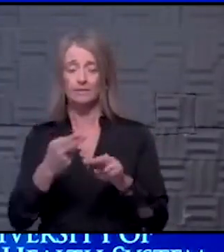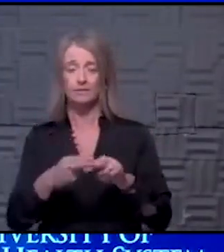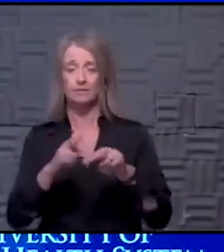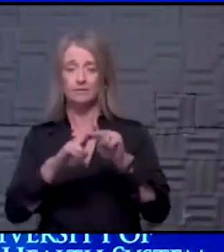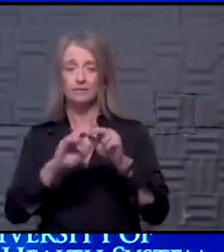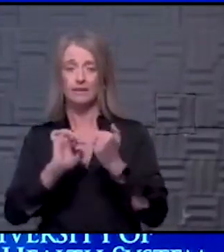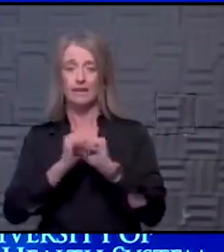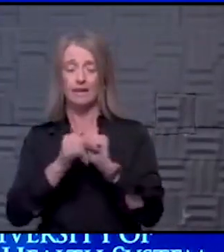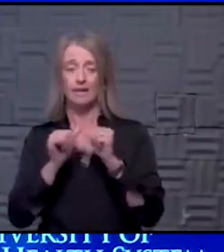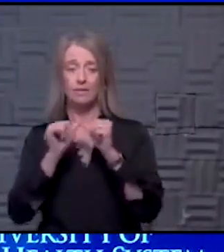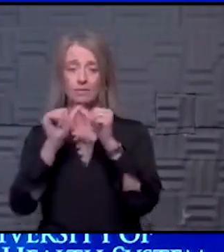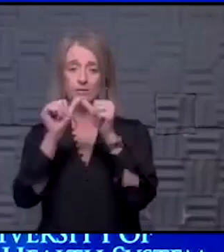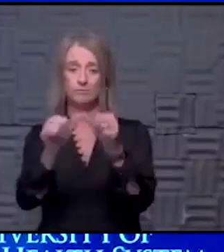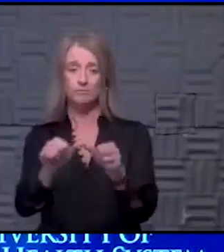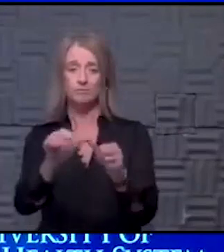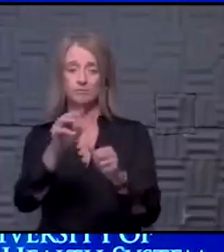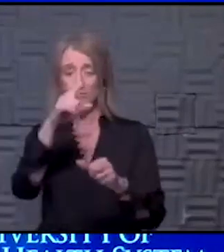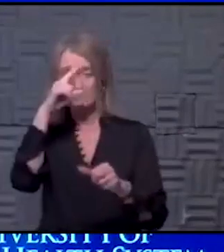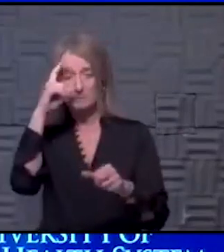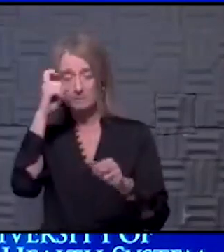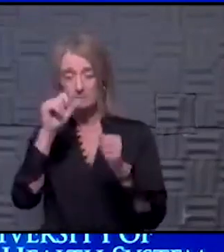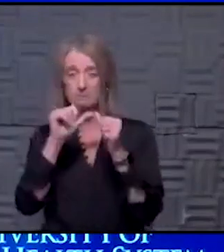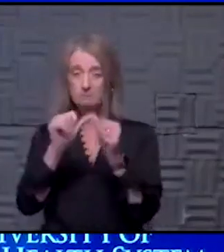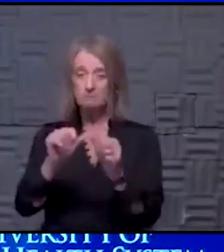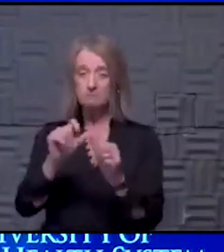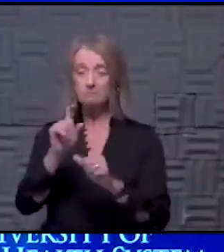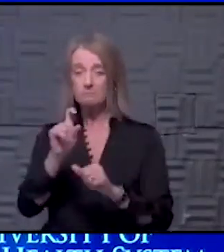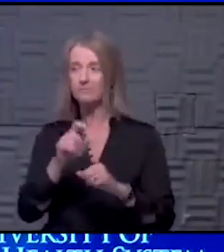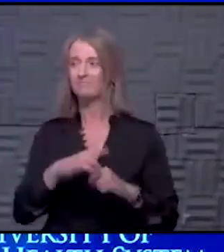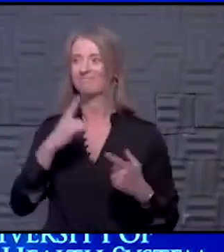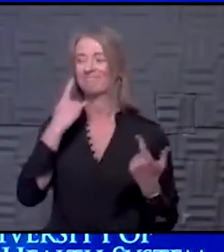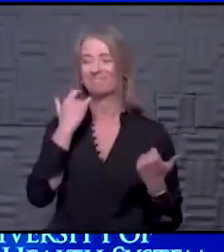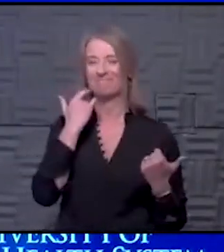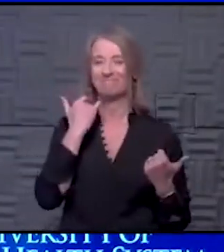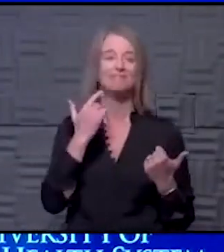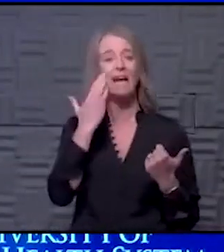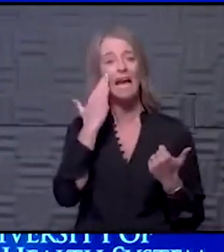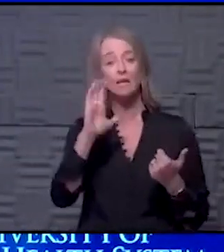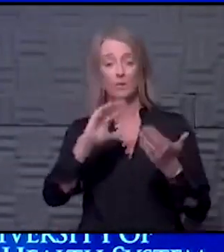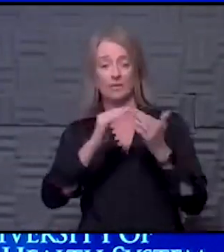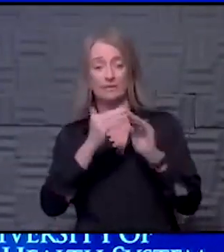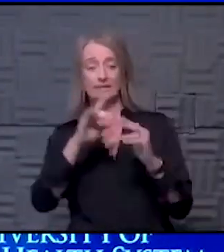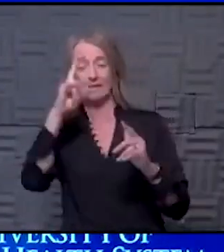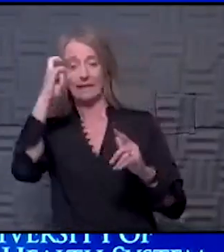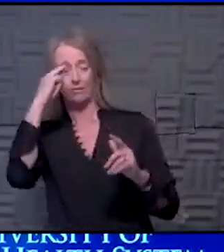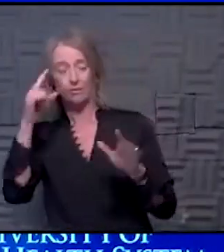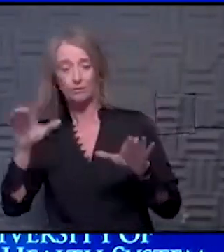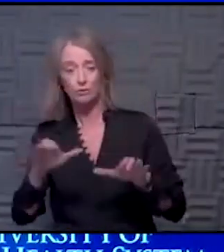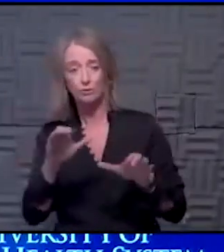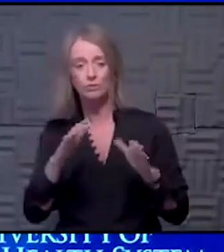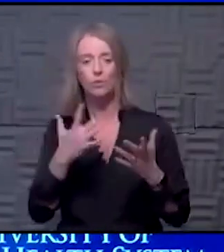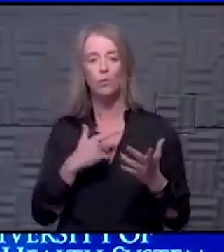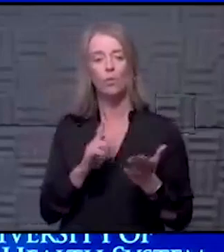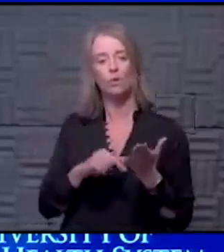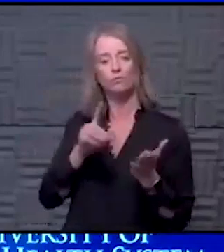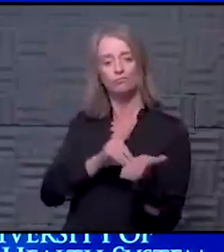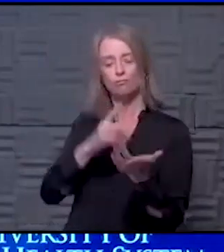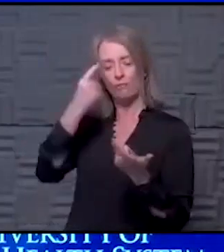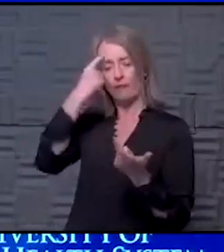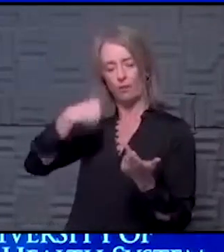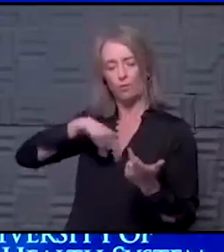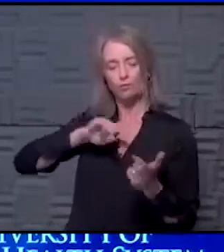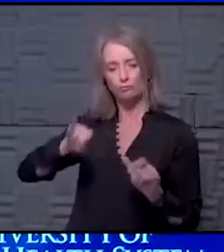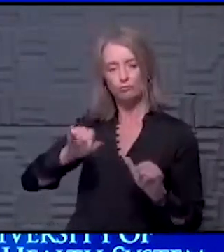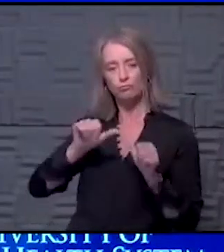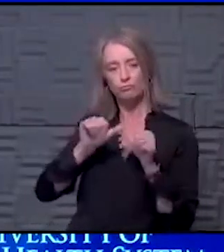long should we keep wearing our masks? Through the summer? Despite whatever the city and the governments are going to do, they want to know what the doctors think we should